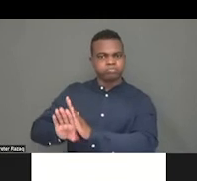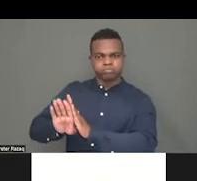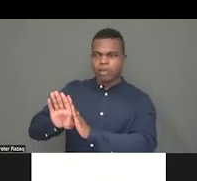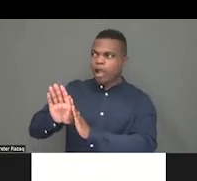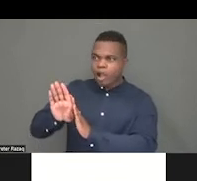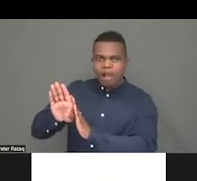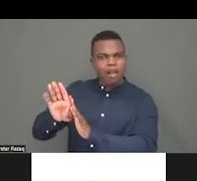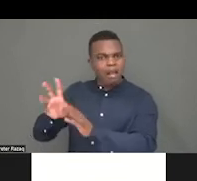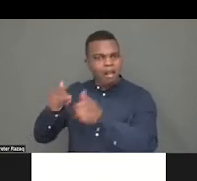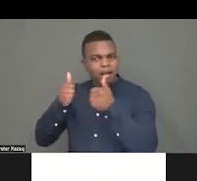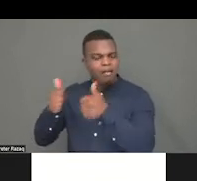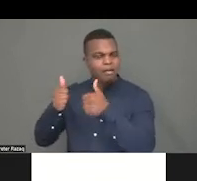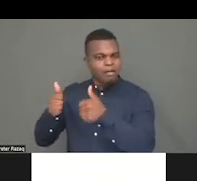such